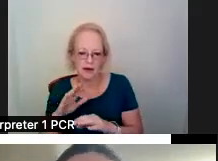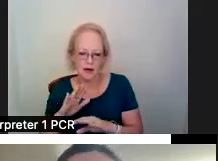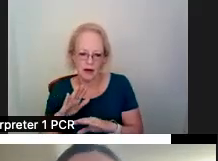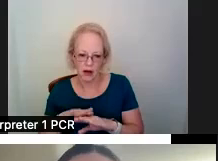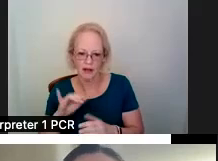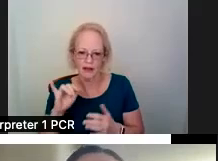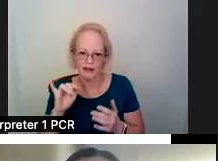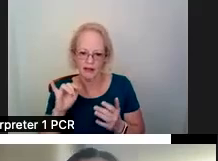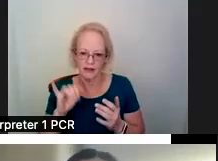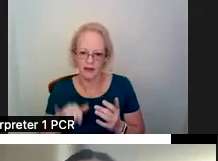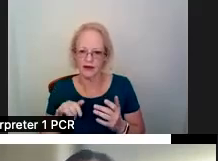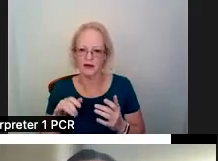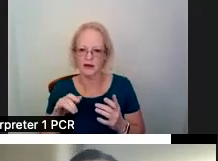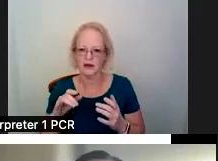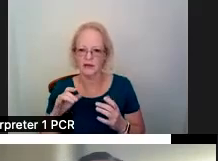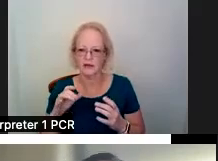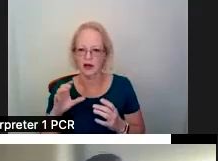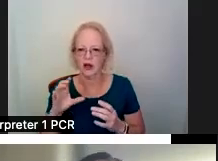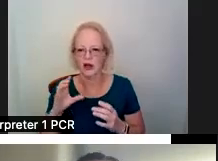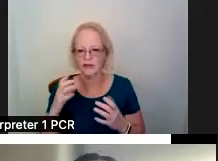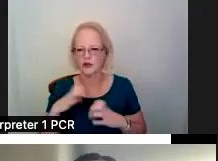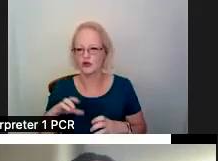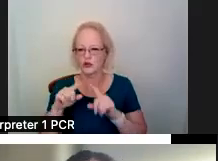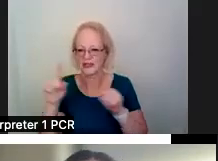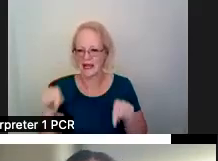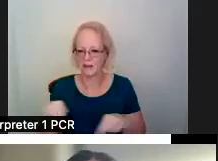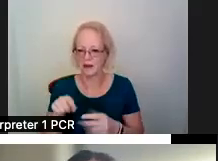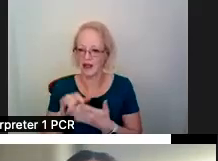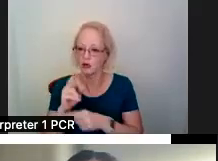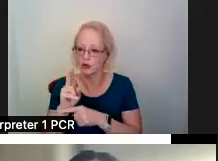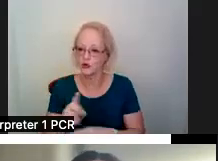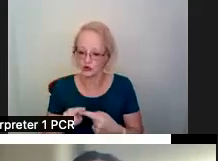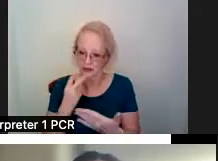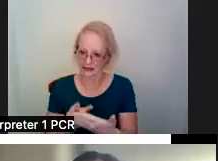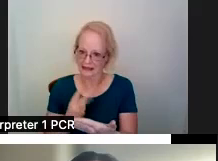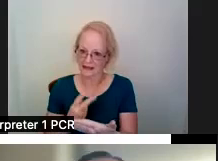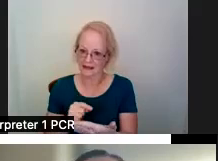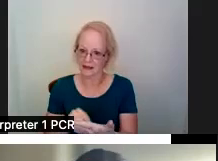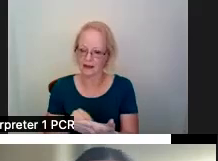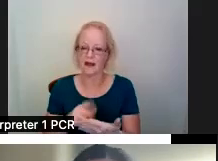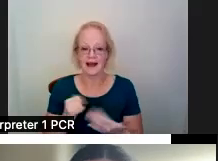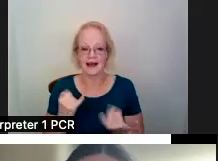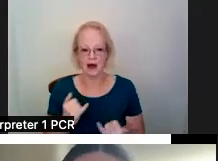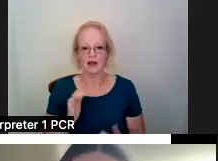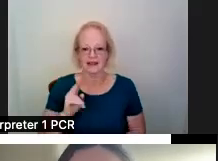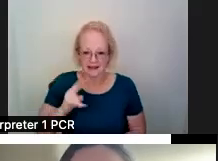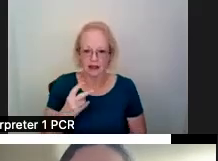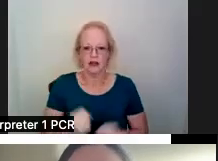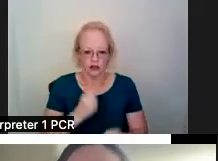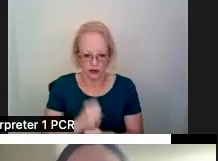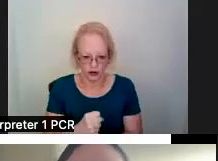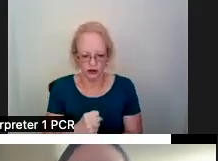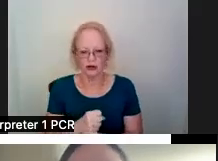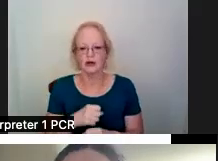the consumer is accustomed to seeing. So this is the second year in which upon conclusion of